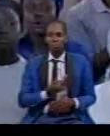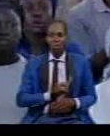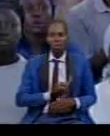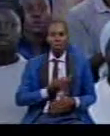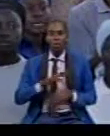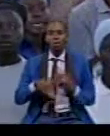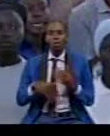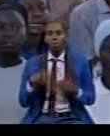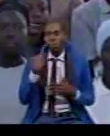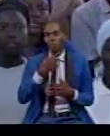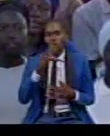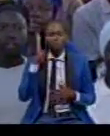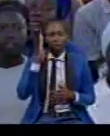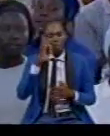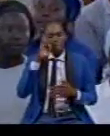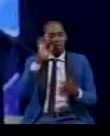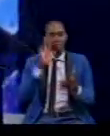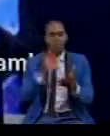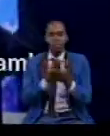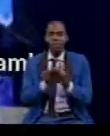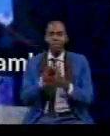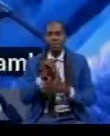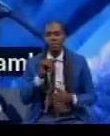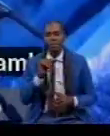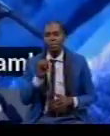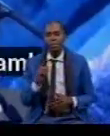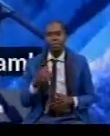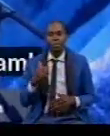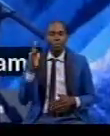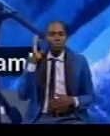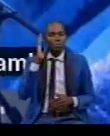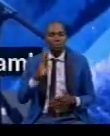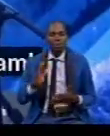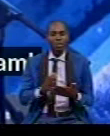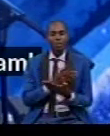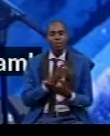perfect sight in Jesus' name.